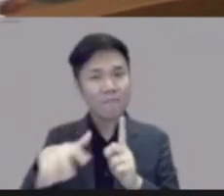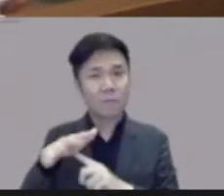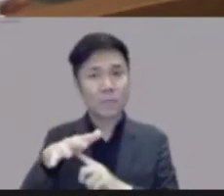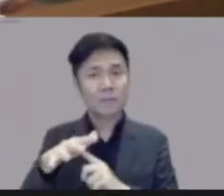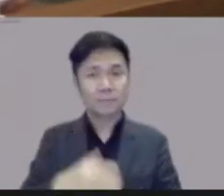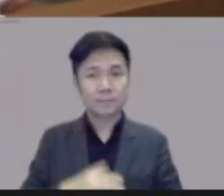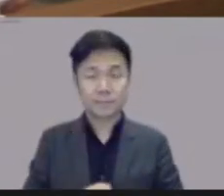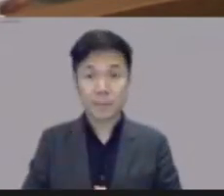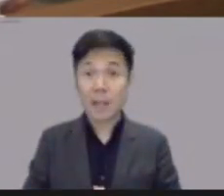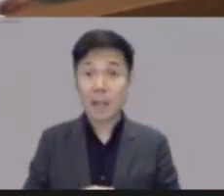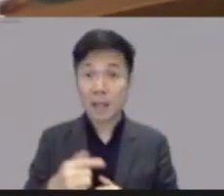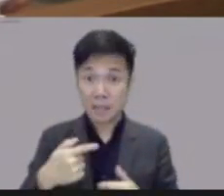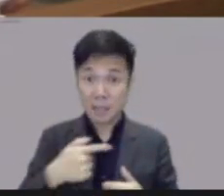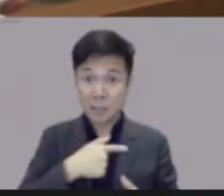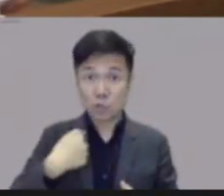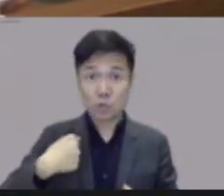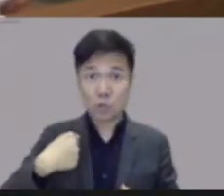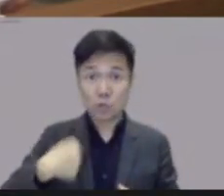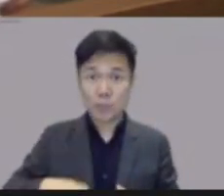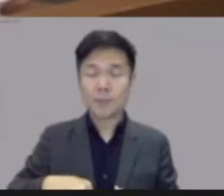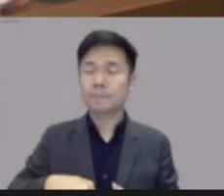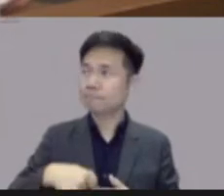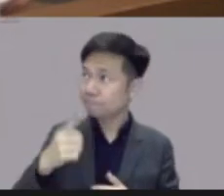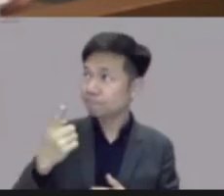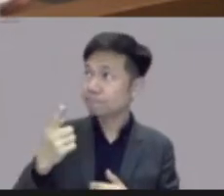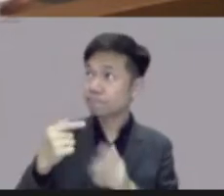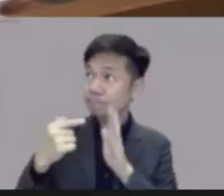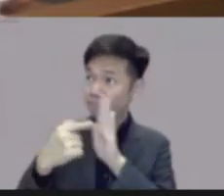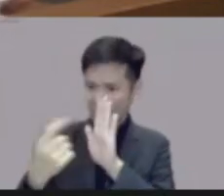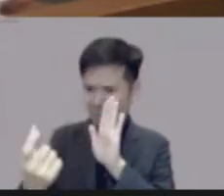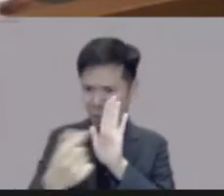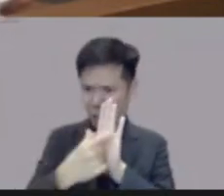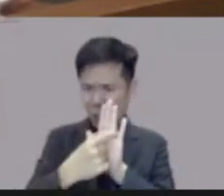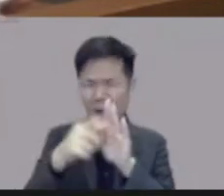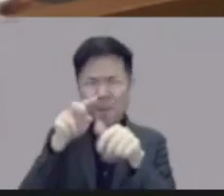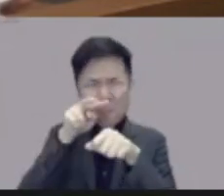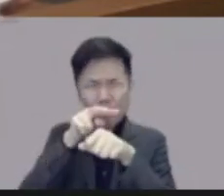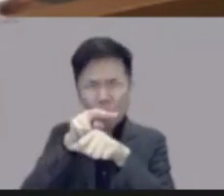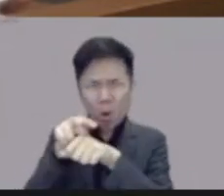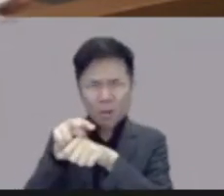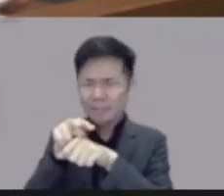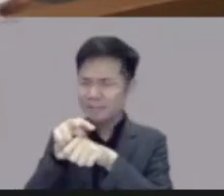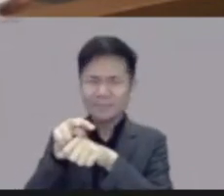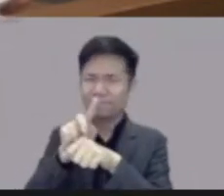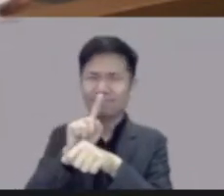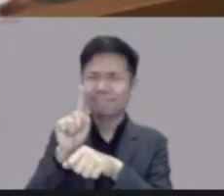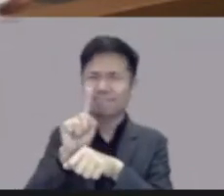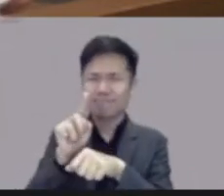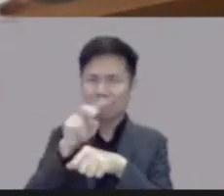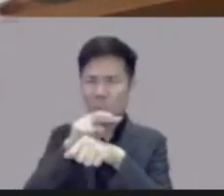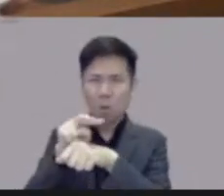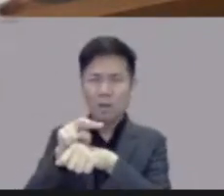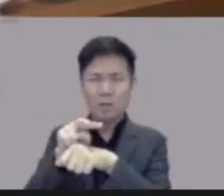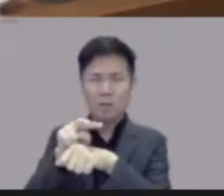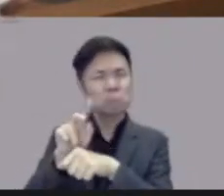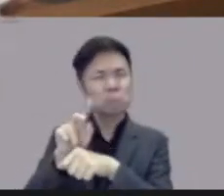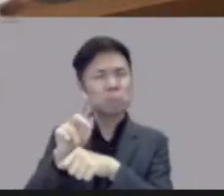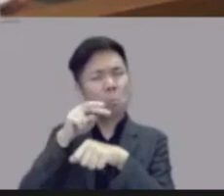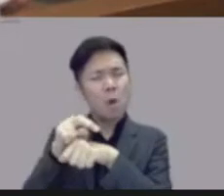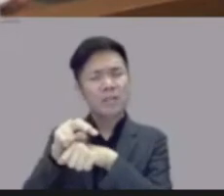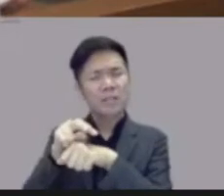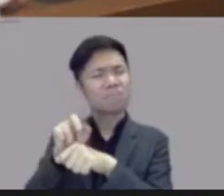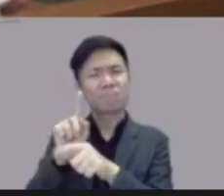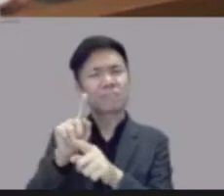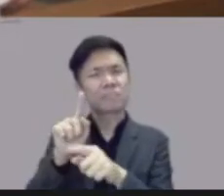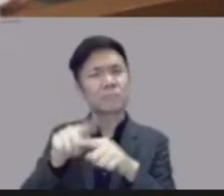we propose to delete the money to monitor progress I think this is within the capacity of the committee what we are doing